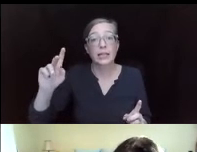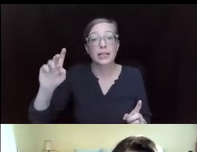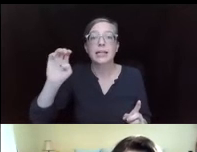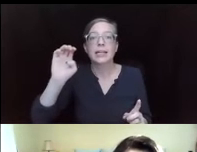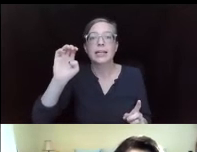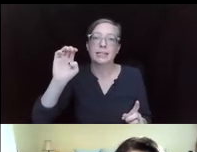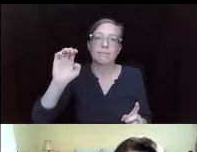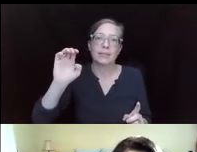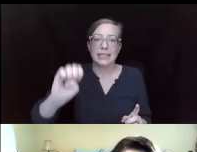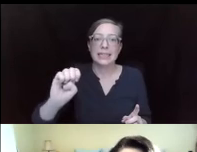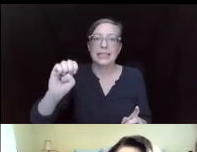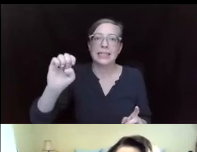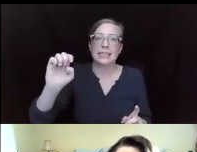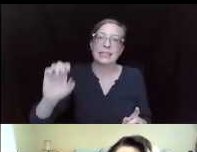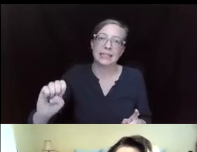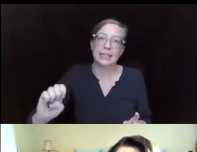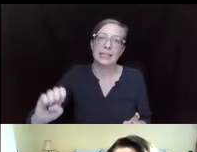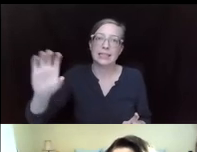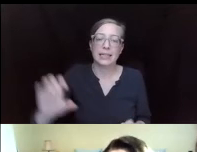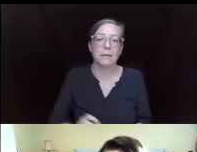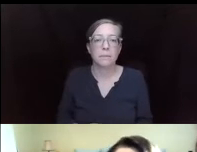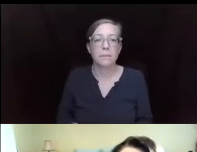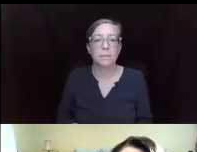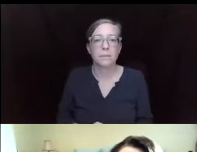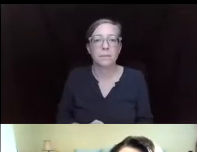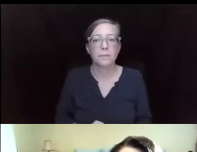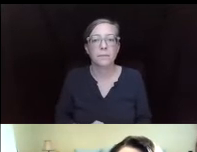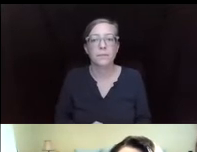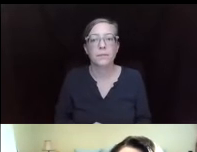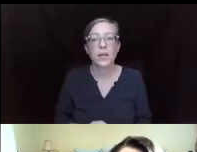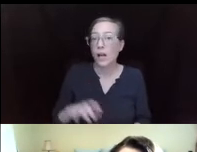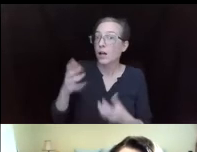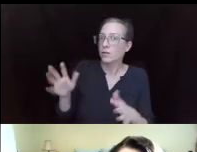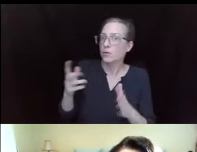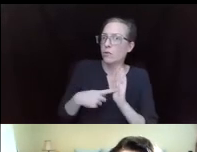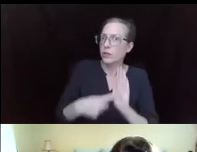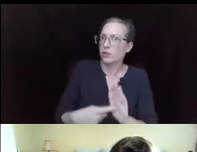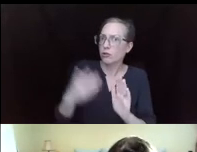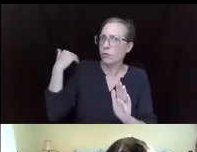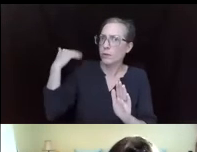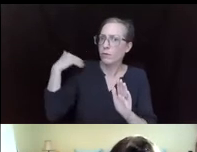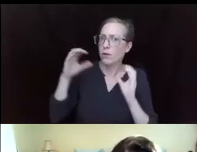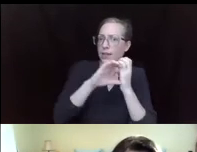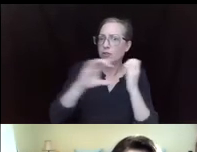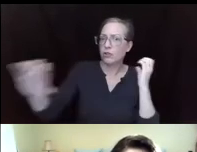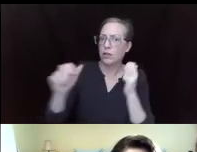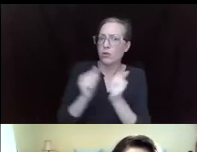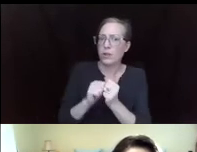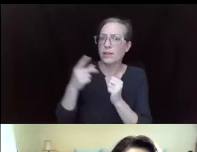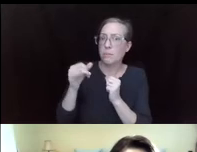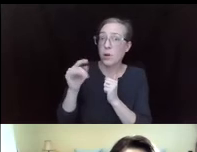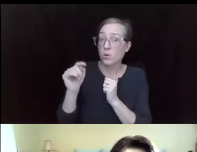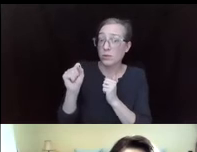what would happen if we have the channel that I showed you at the beginning, the one with insulating post? Okay, so here